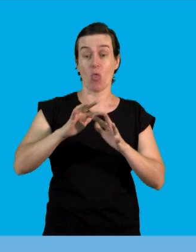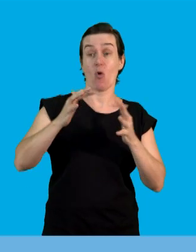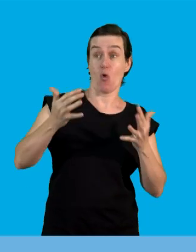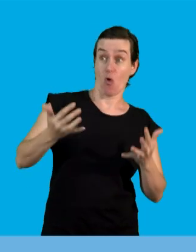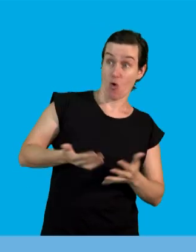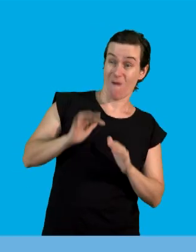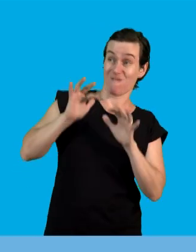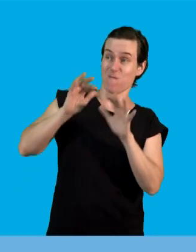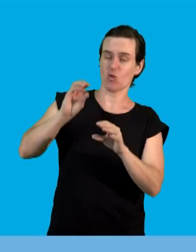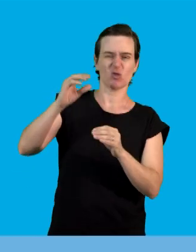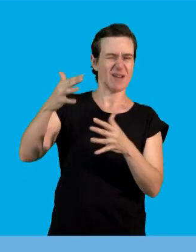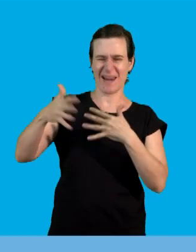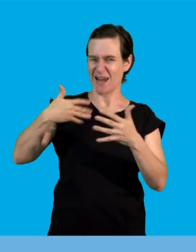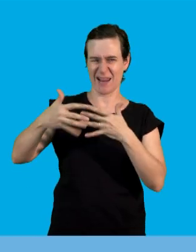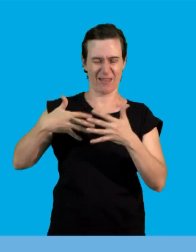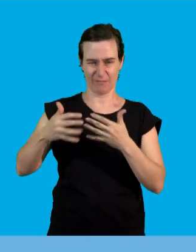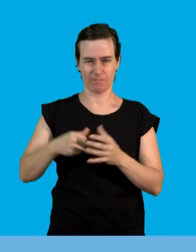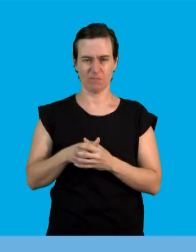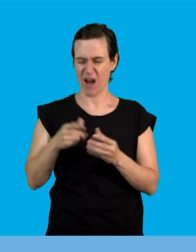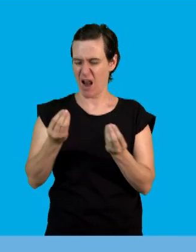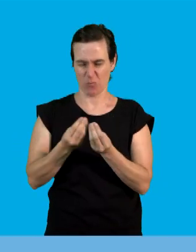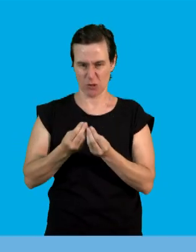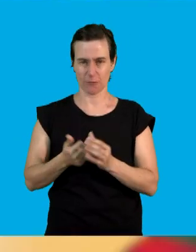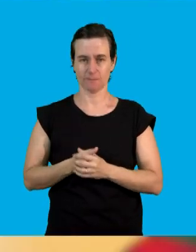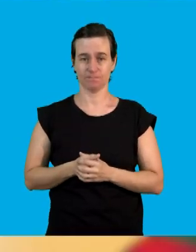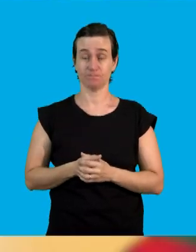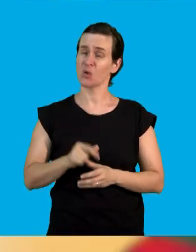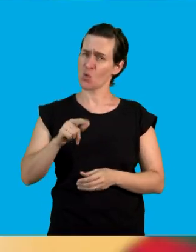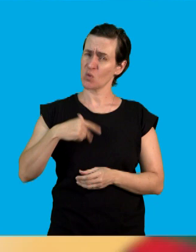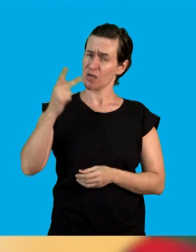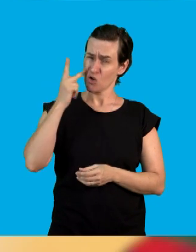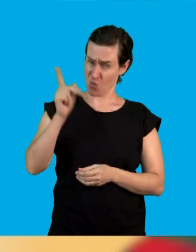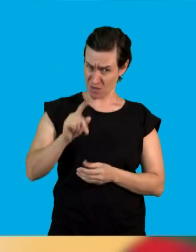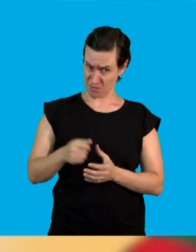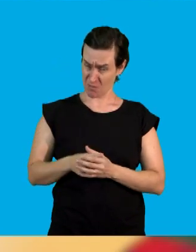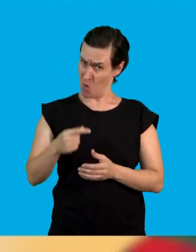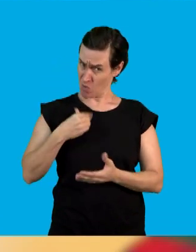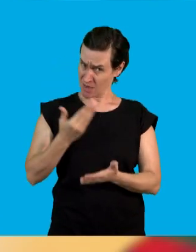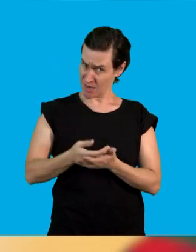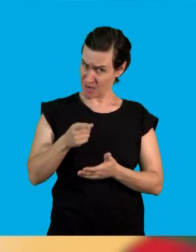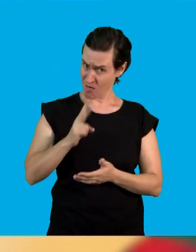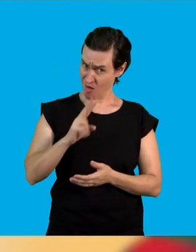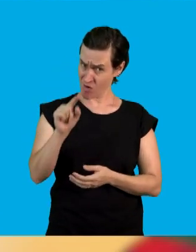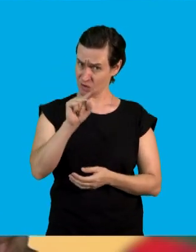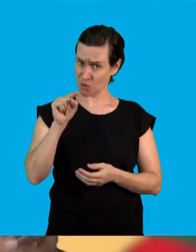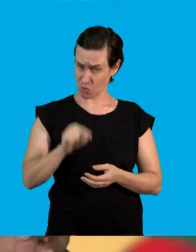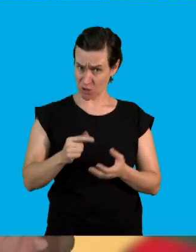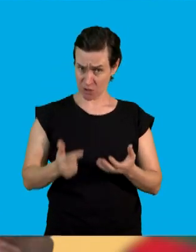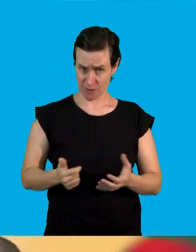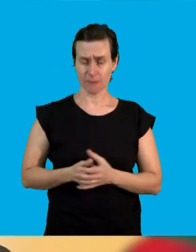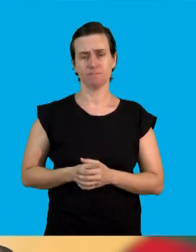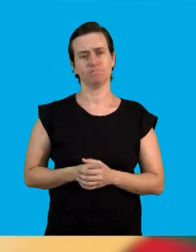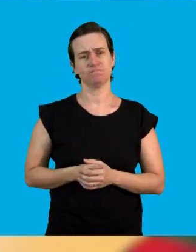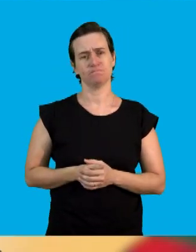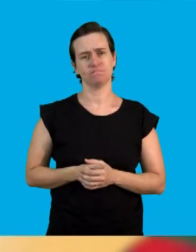exerted by the Earth on all the objects in the universe. So with what we know, can we then be able to answer the following